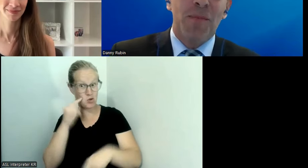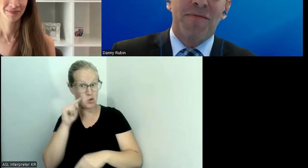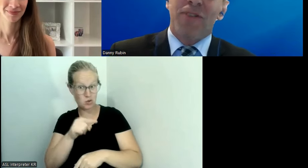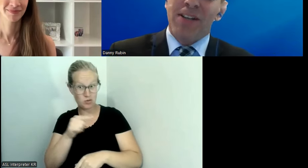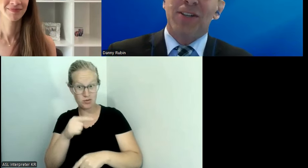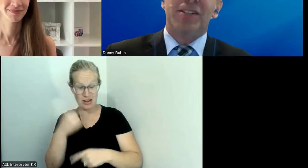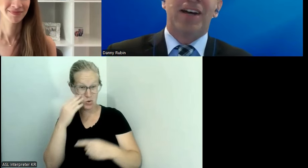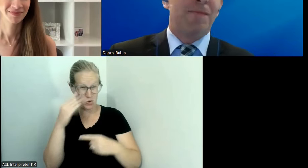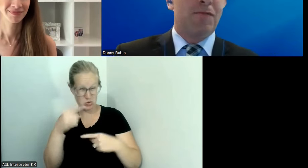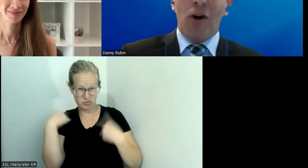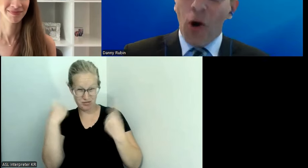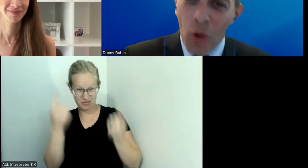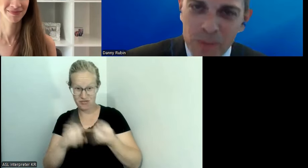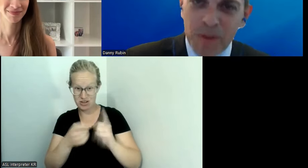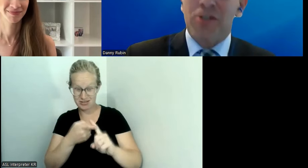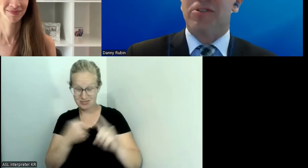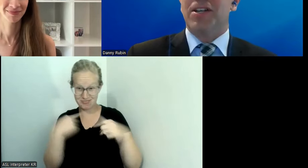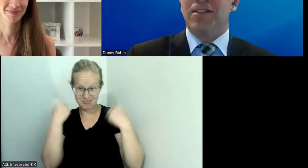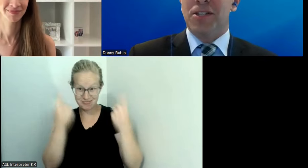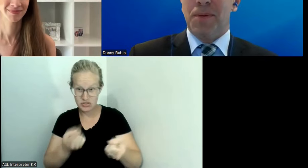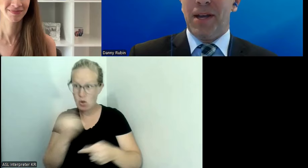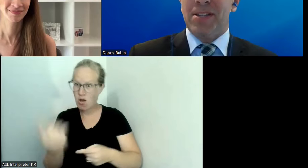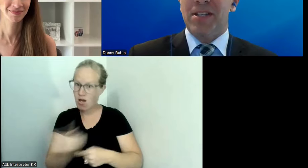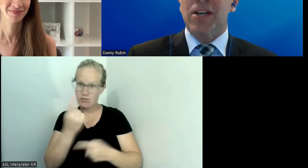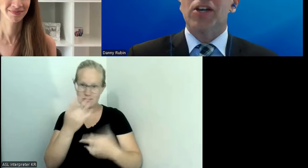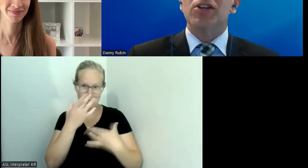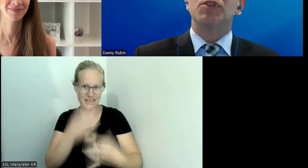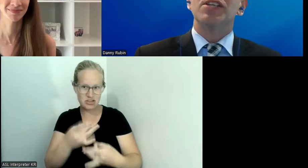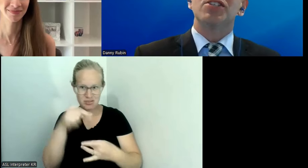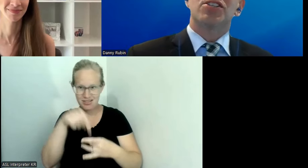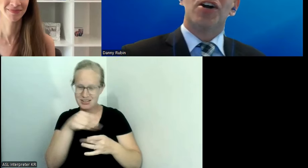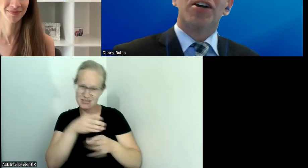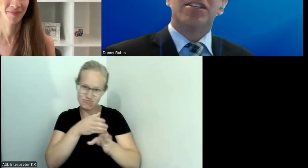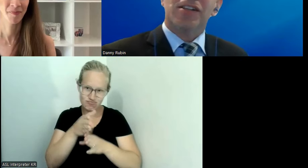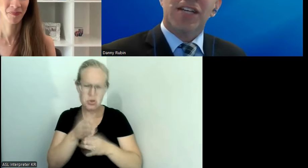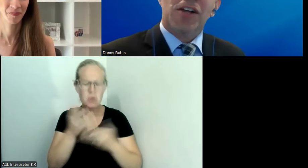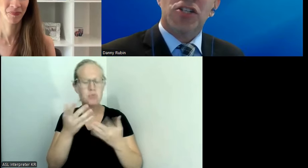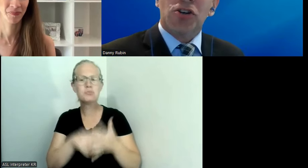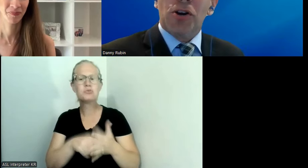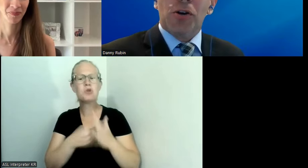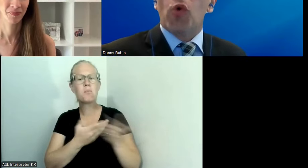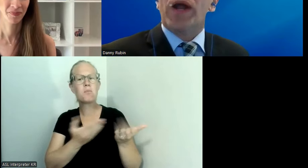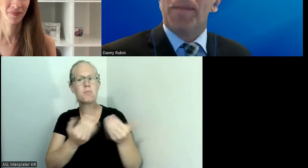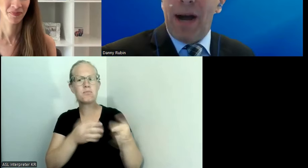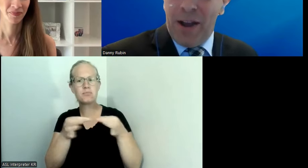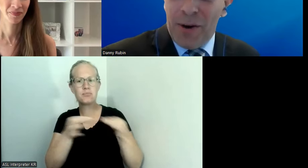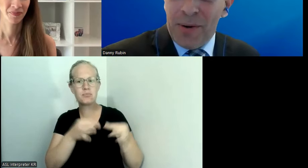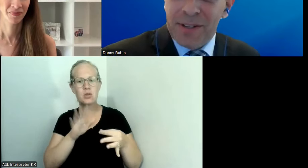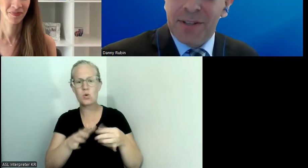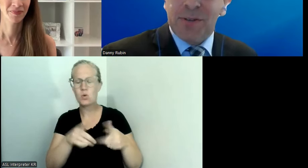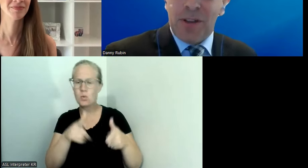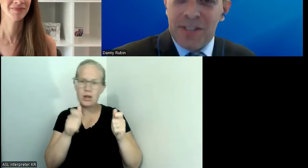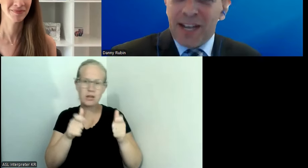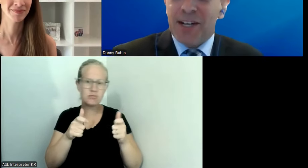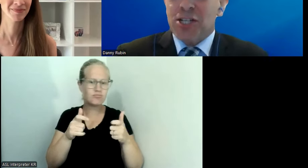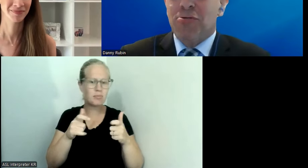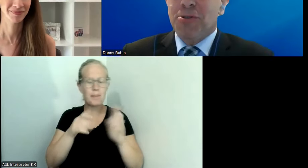as I've known you, we've been friends a long time. You've always been interested in this space. So let's start. Tell us your quick bio.